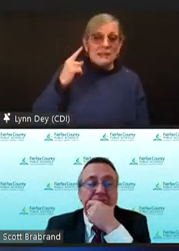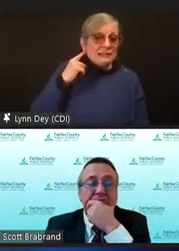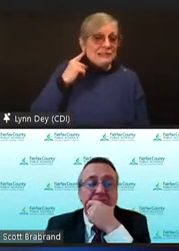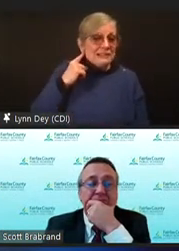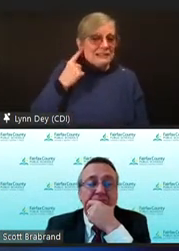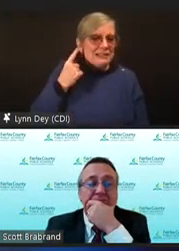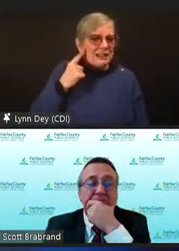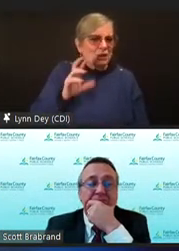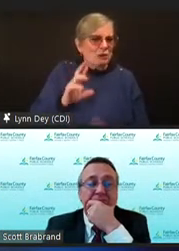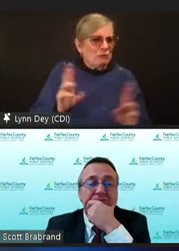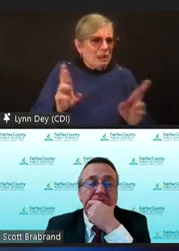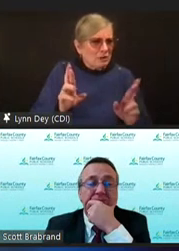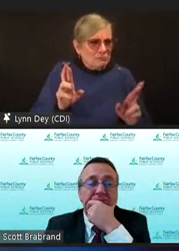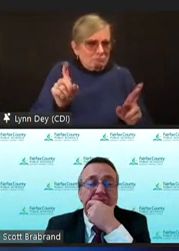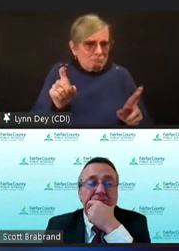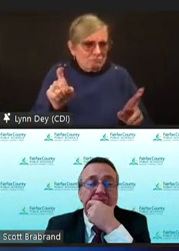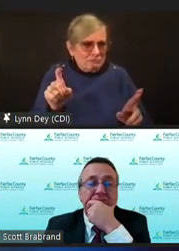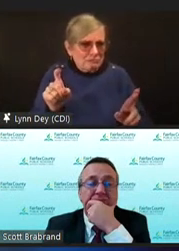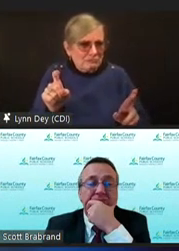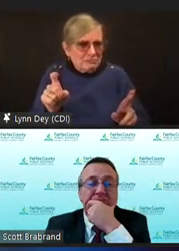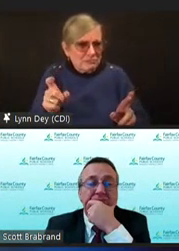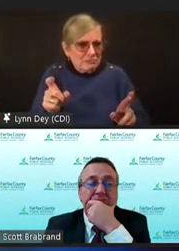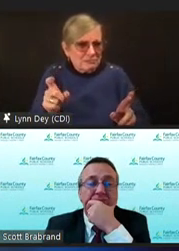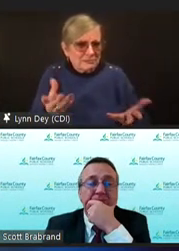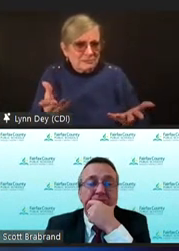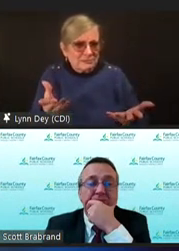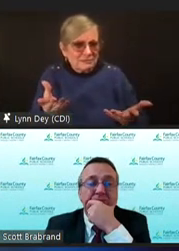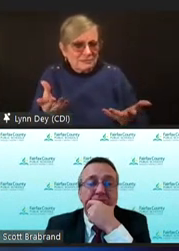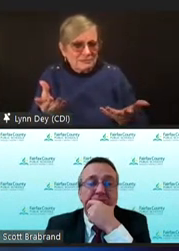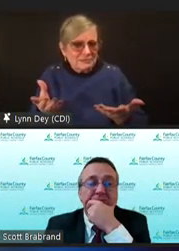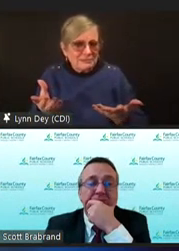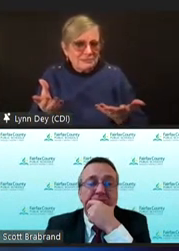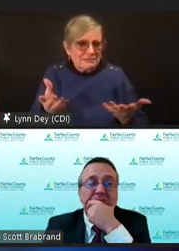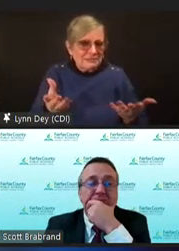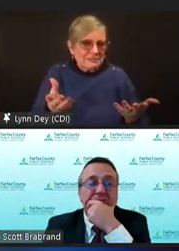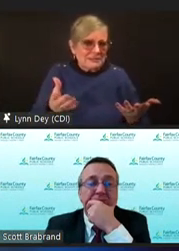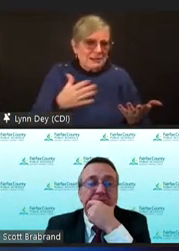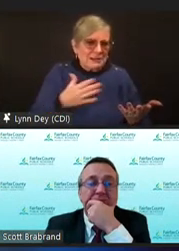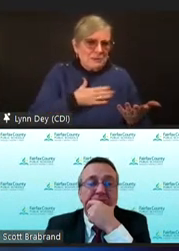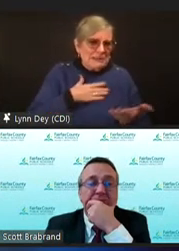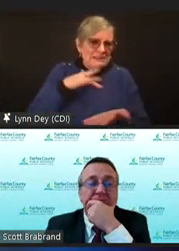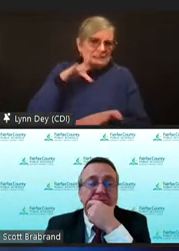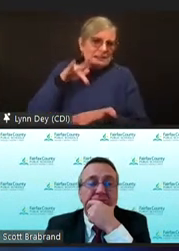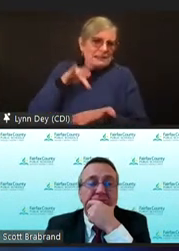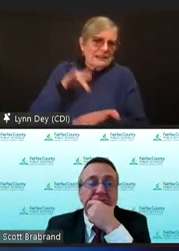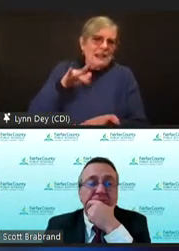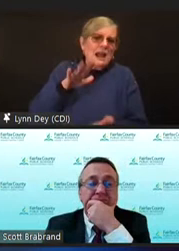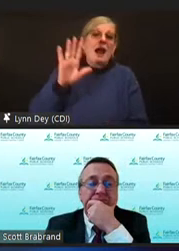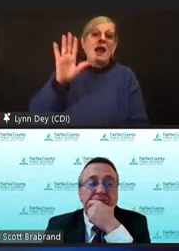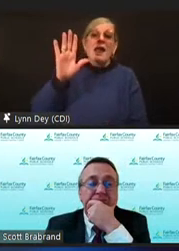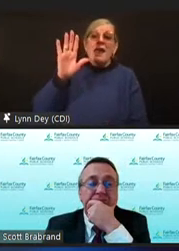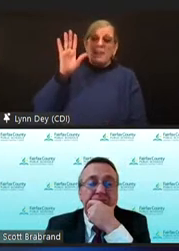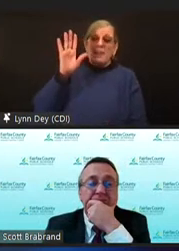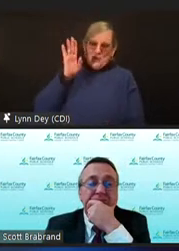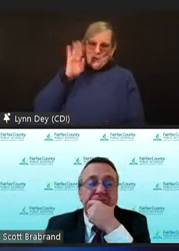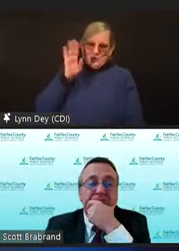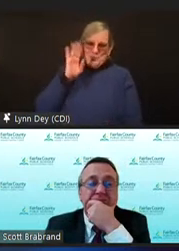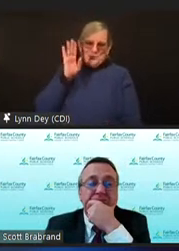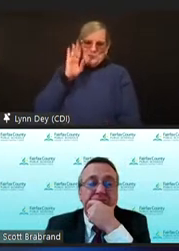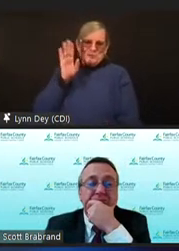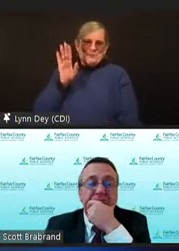available now. If you can track her down. Okay. Great. Hi, Jamie.